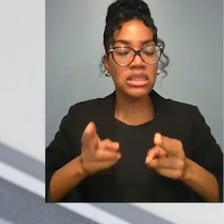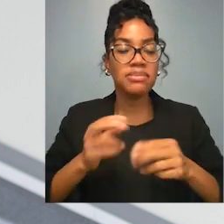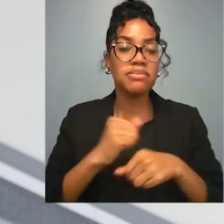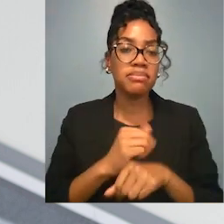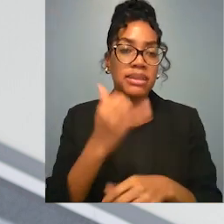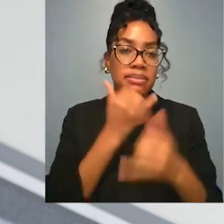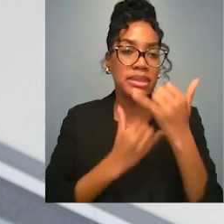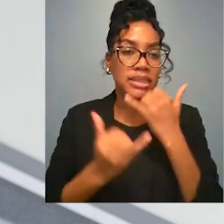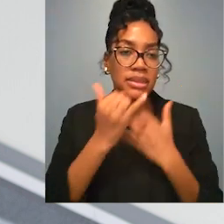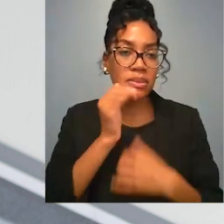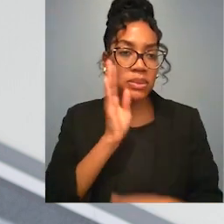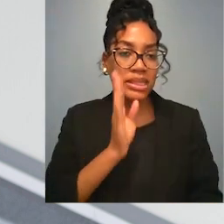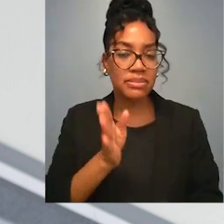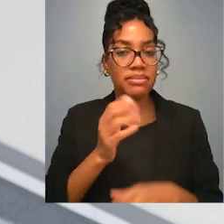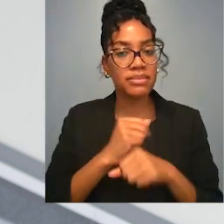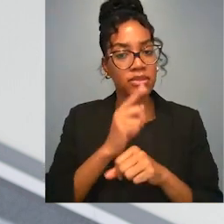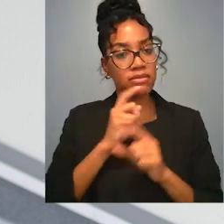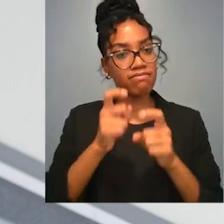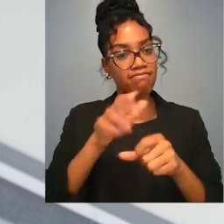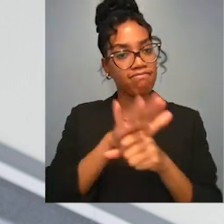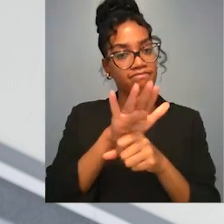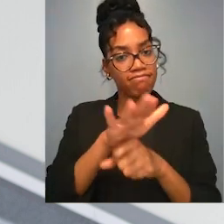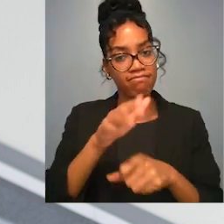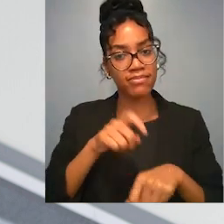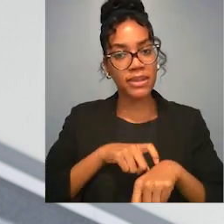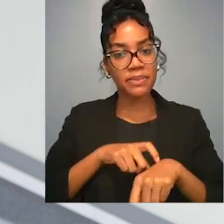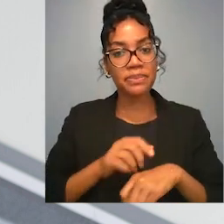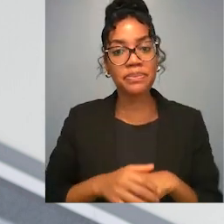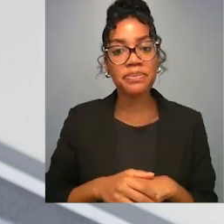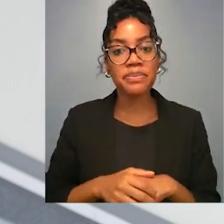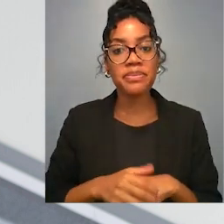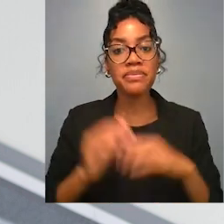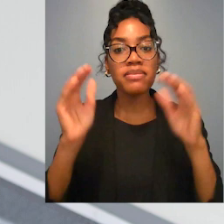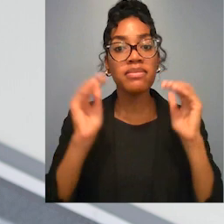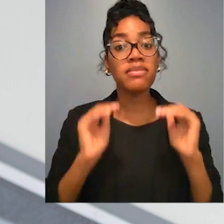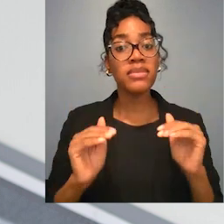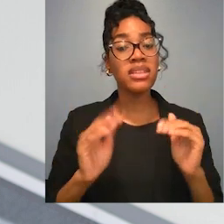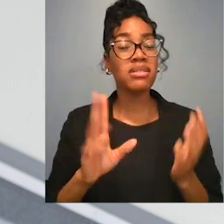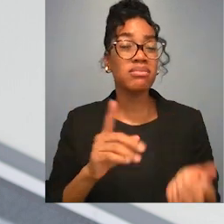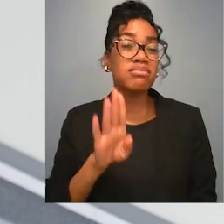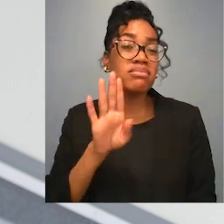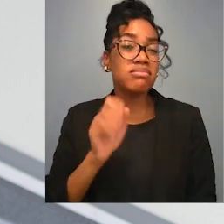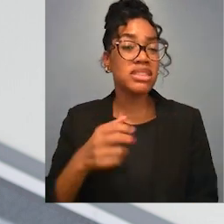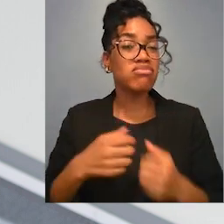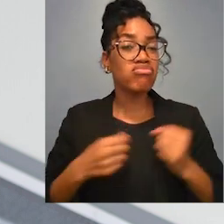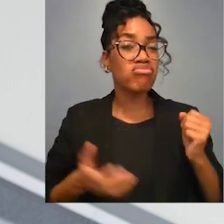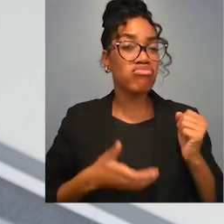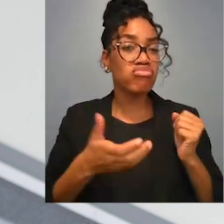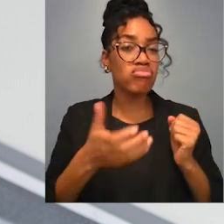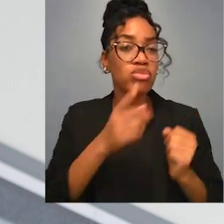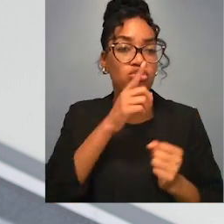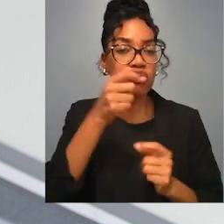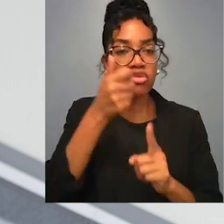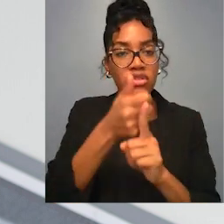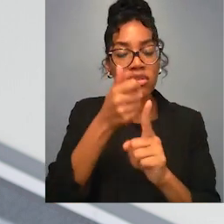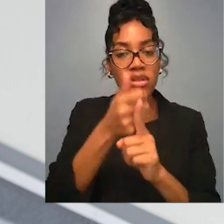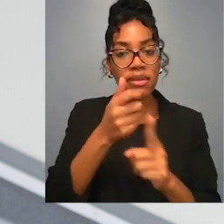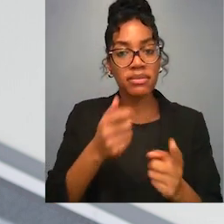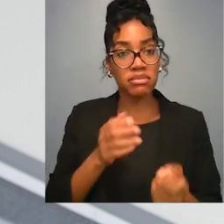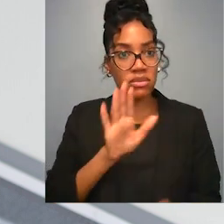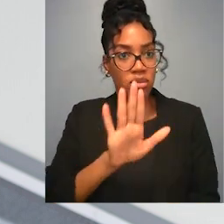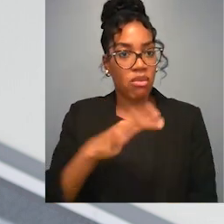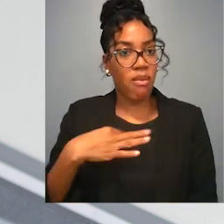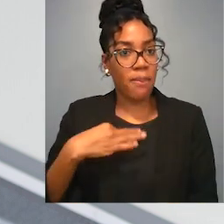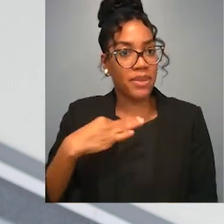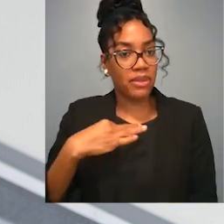And then finally, stay true to yourself. This is your application. Really do let your character and goals be the focus.